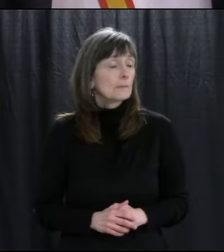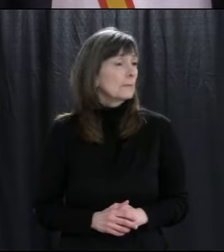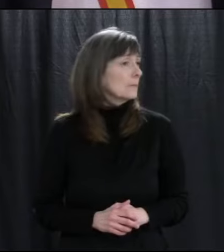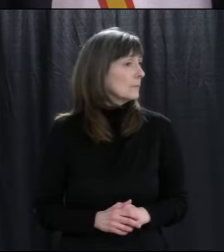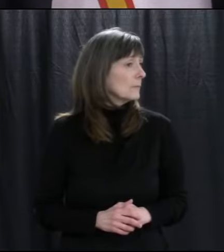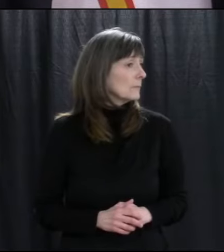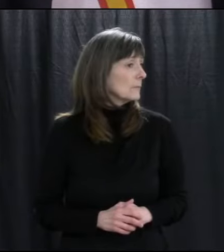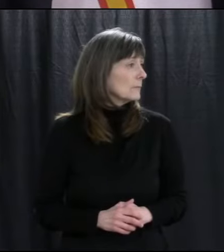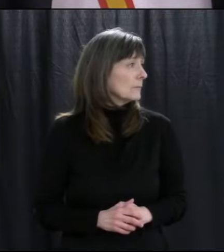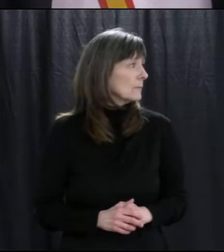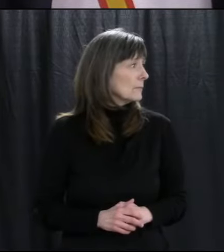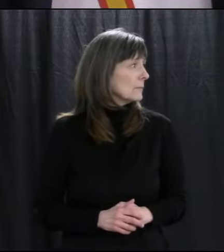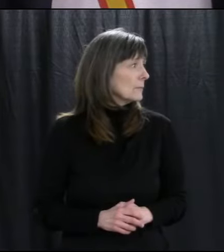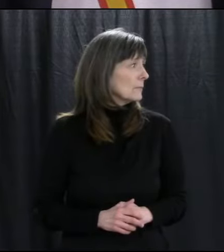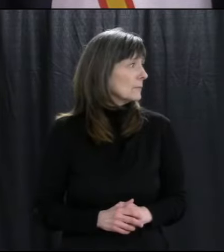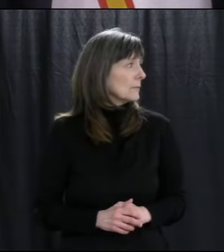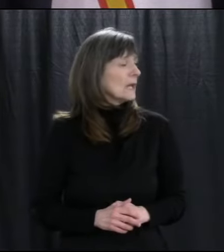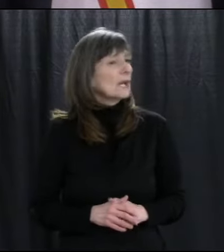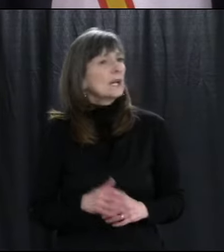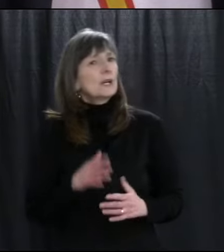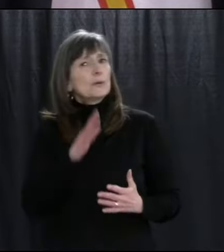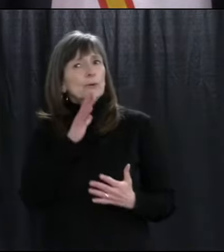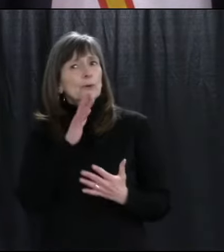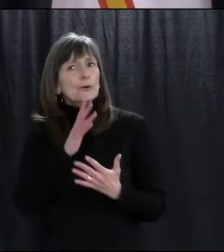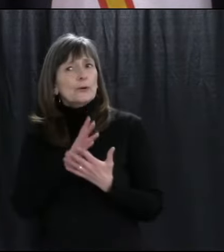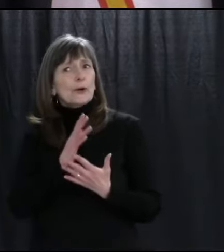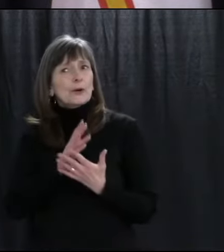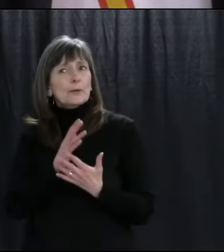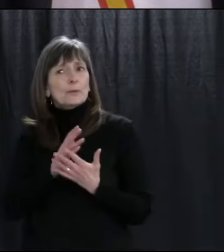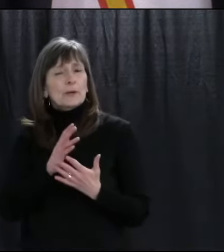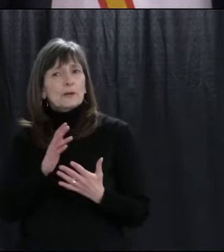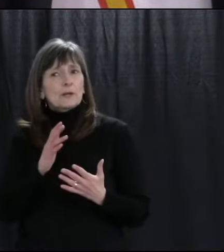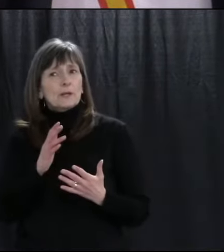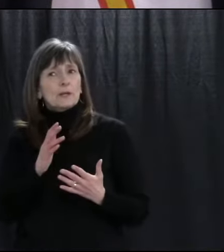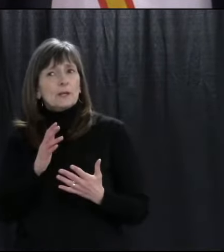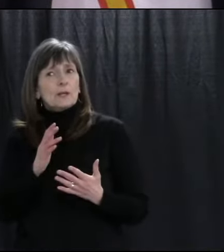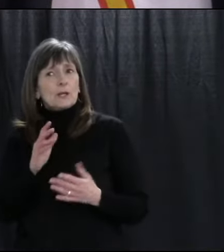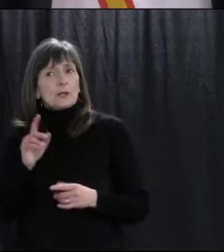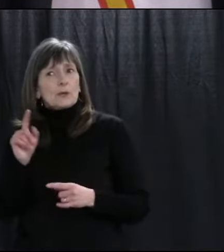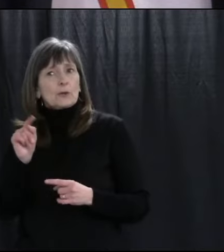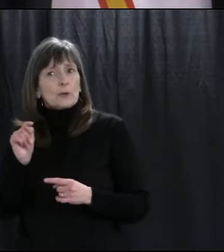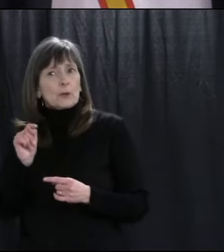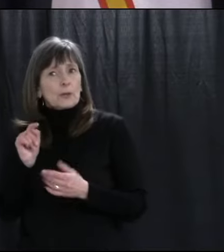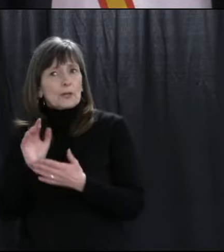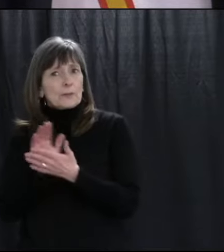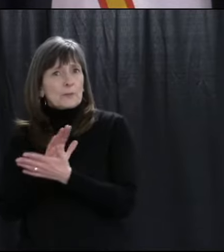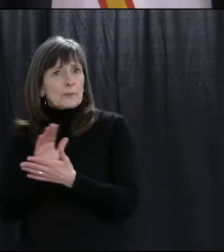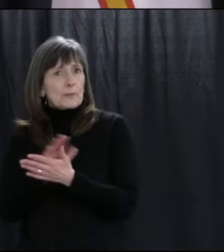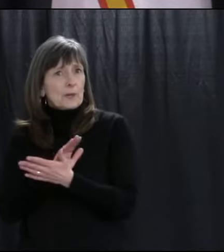having 72 rolls of toilet paper in your house reduce your chance of contracting COVID-19?